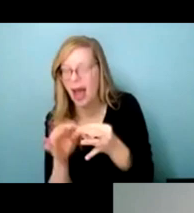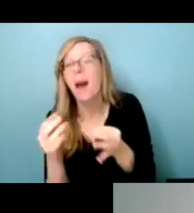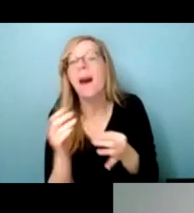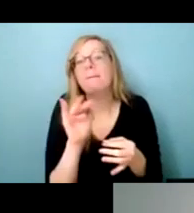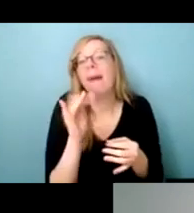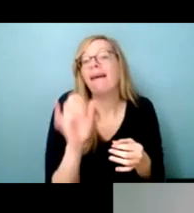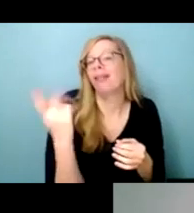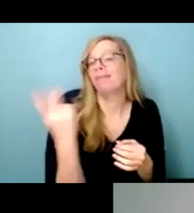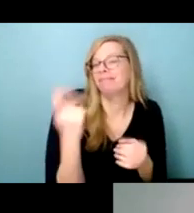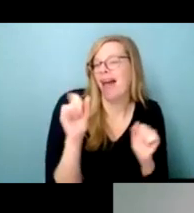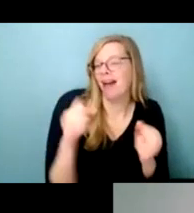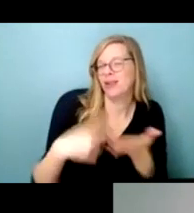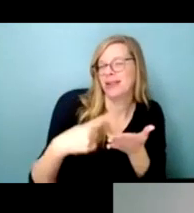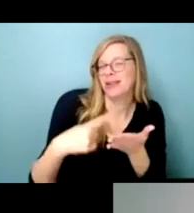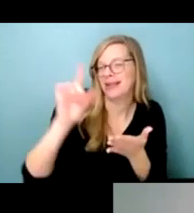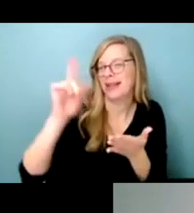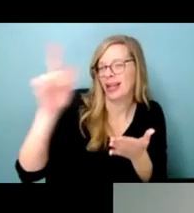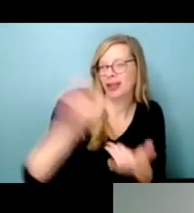offline.